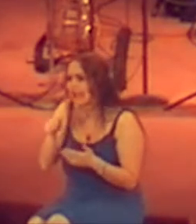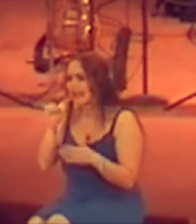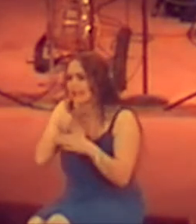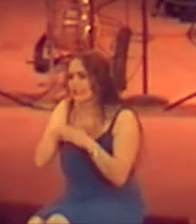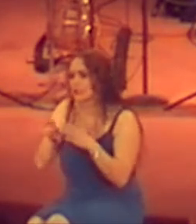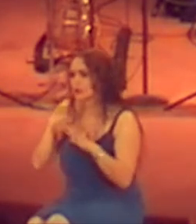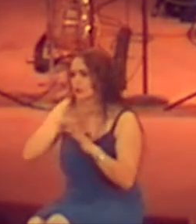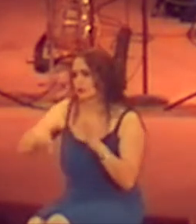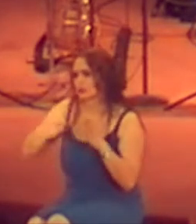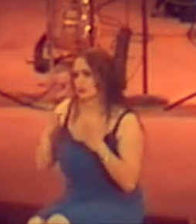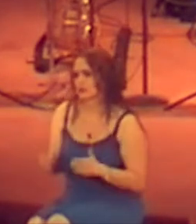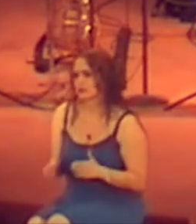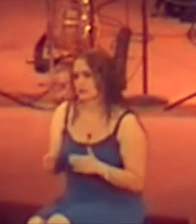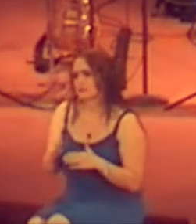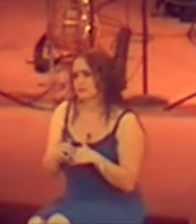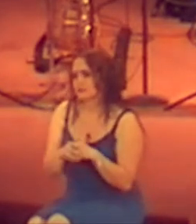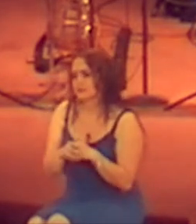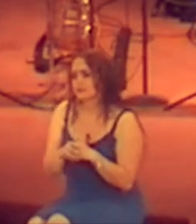when we speak with ill tongues.